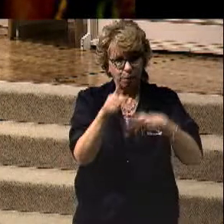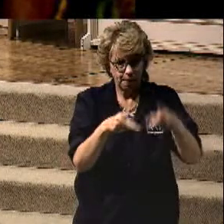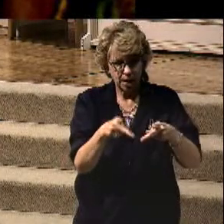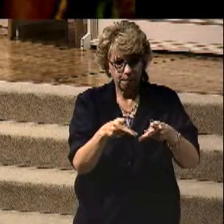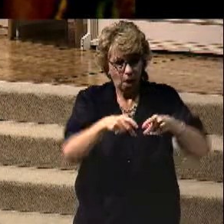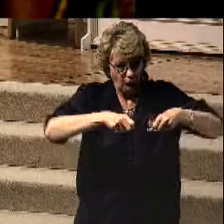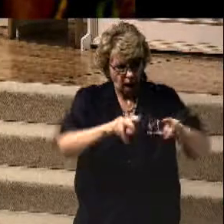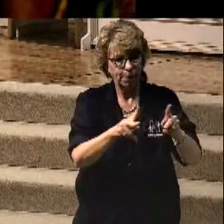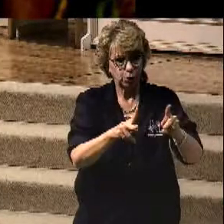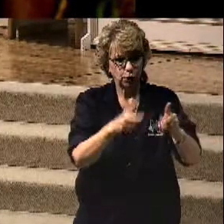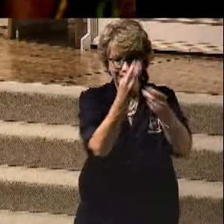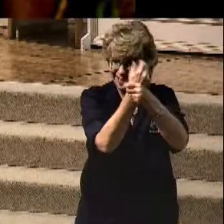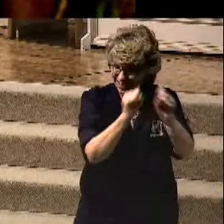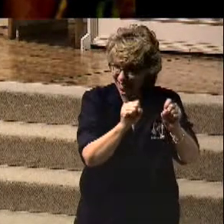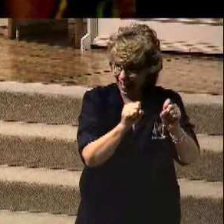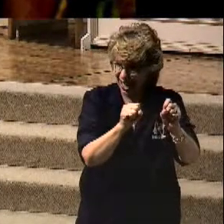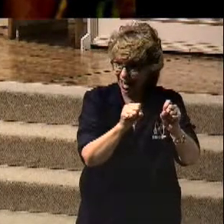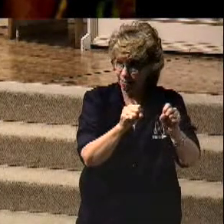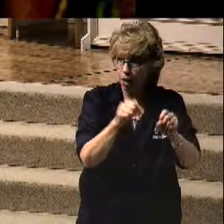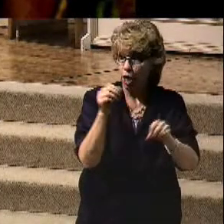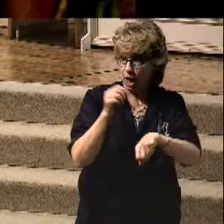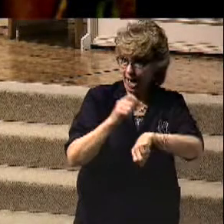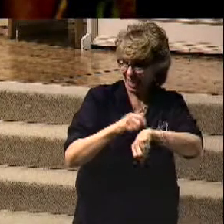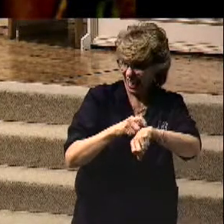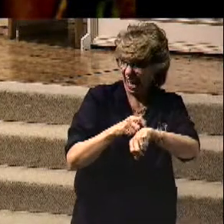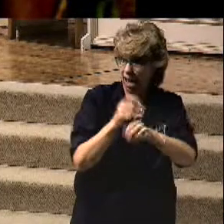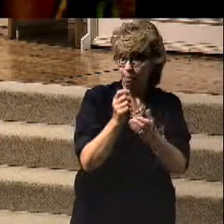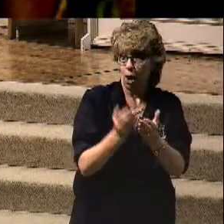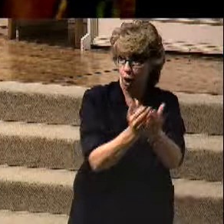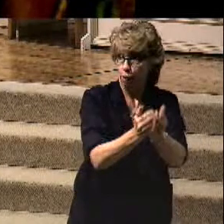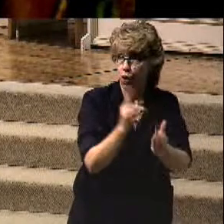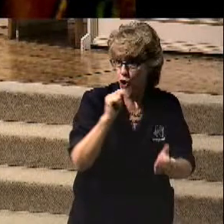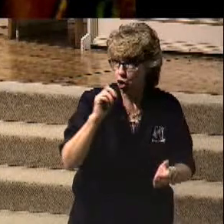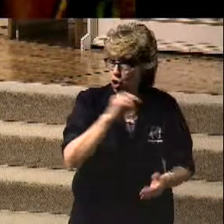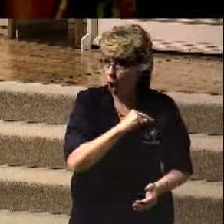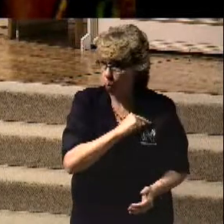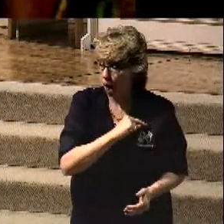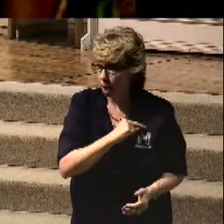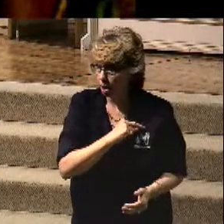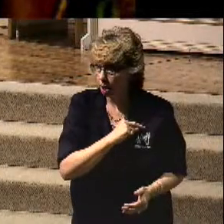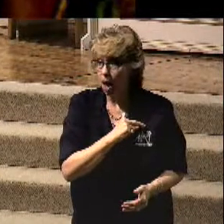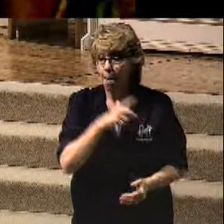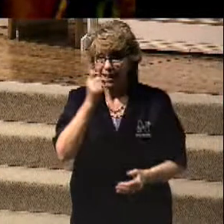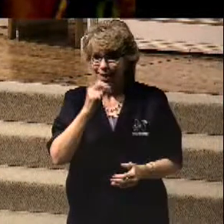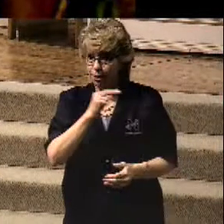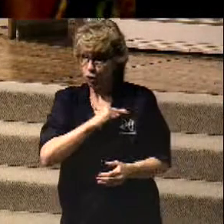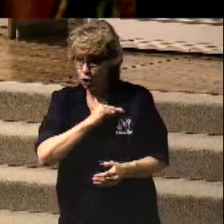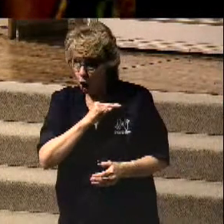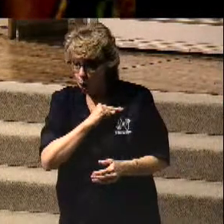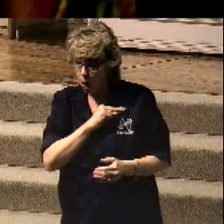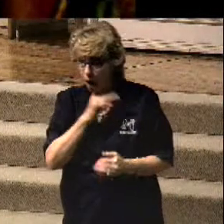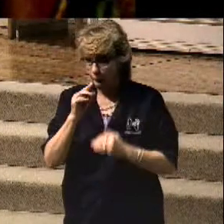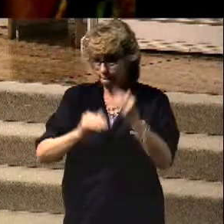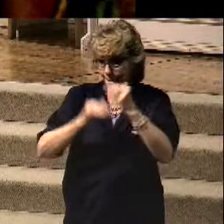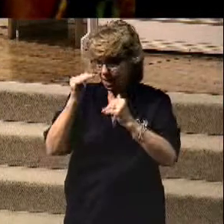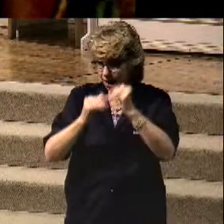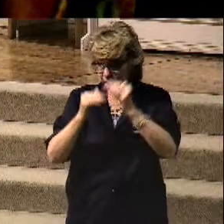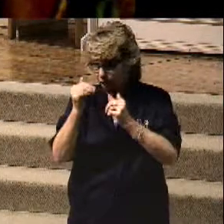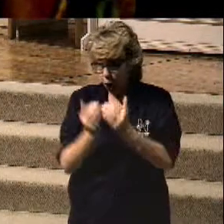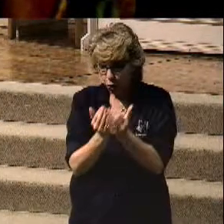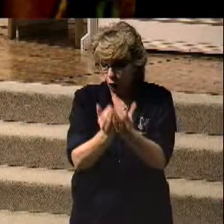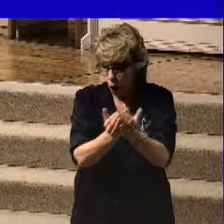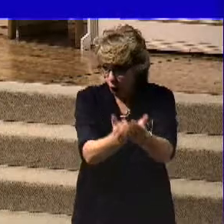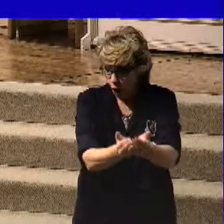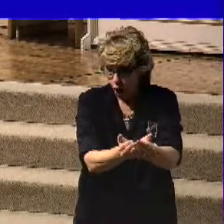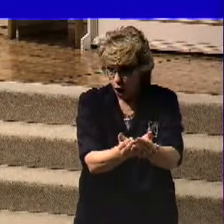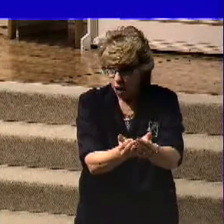judgment, and they mocked at it, and they scoffed at it, as he was building the ark. And Hebrews 11:7 says,